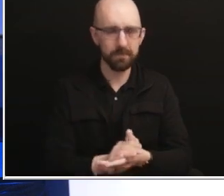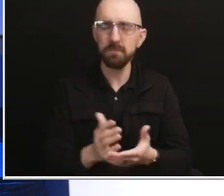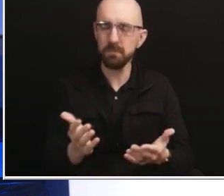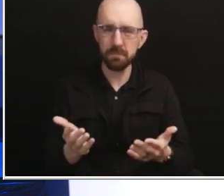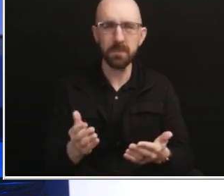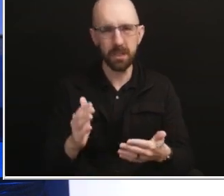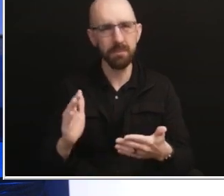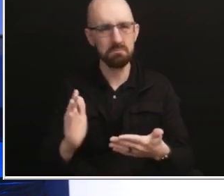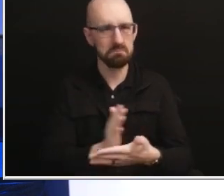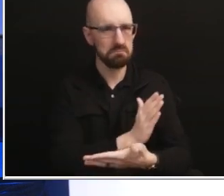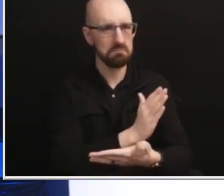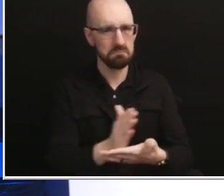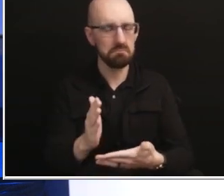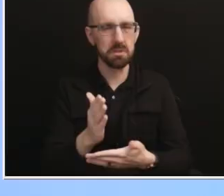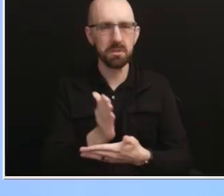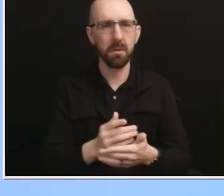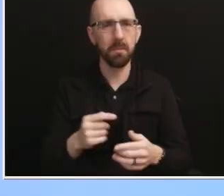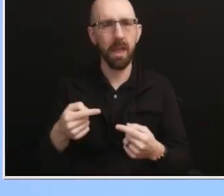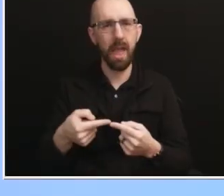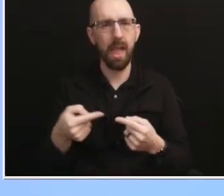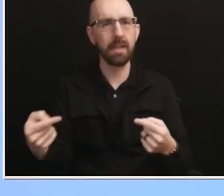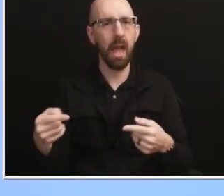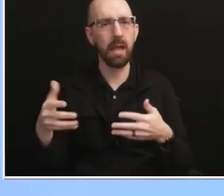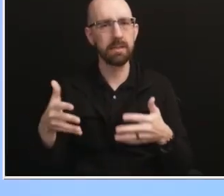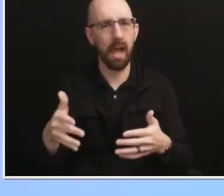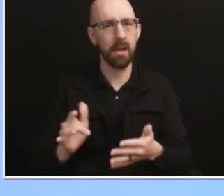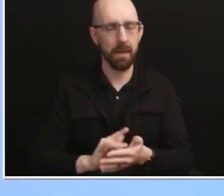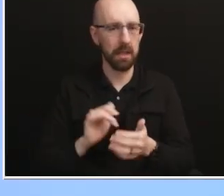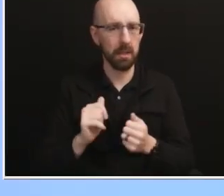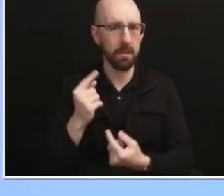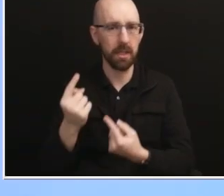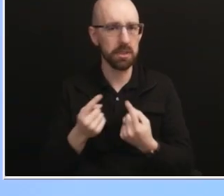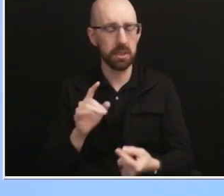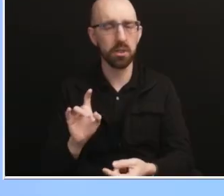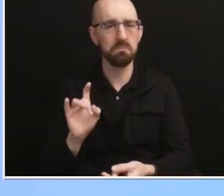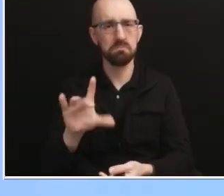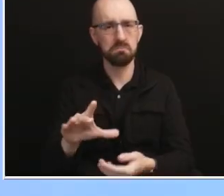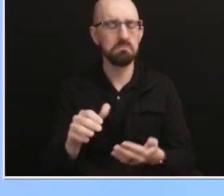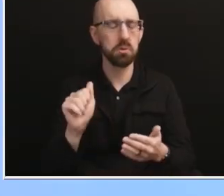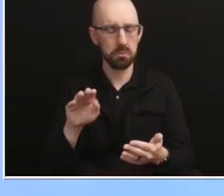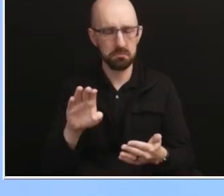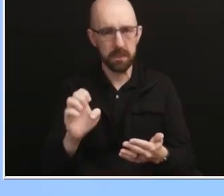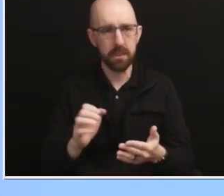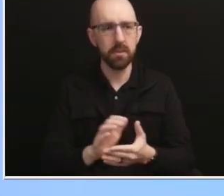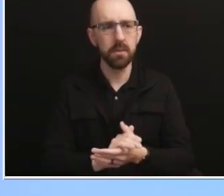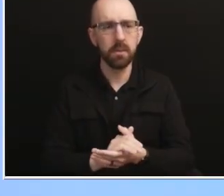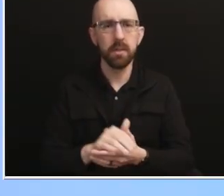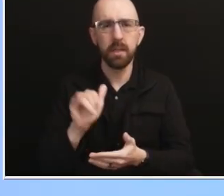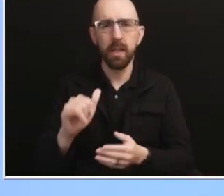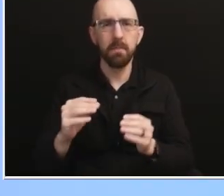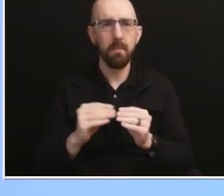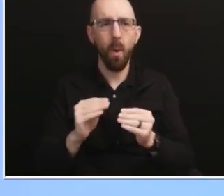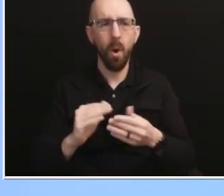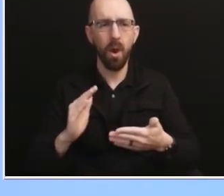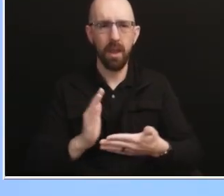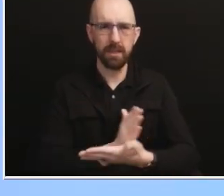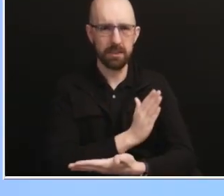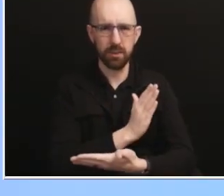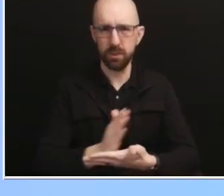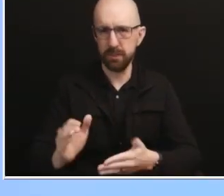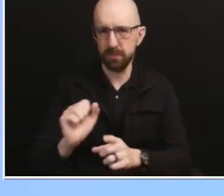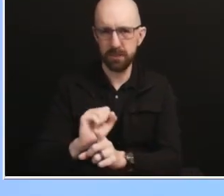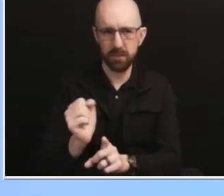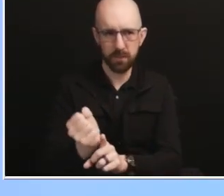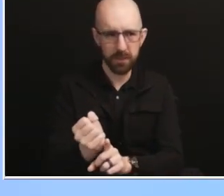of anti-anxiety medications that can be considered. Those are going to be for more extreme cases, and if you're having